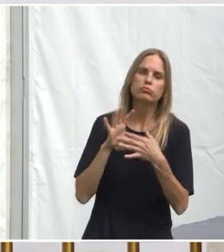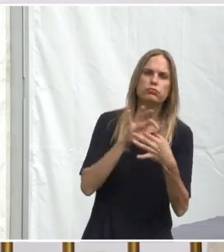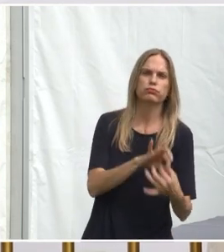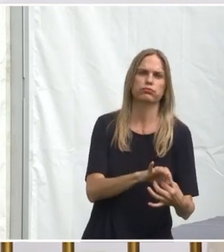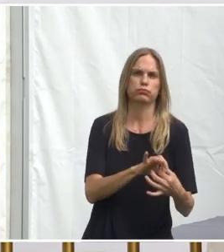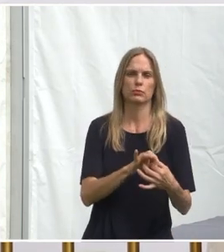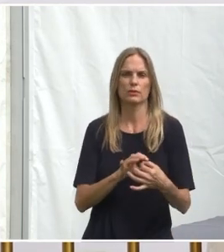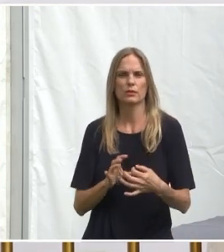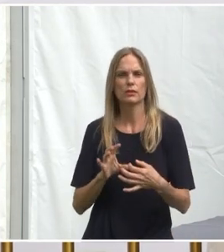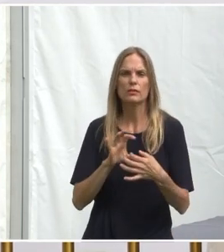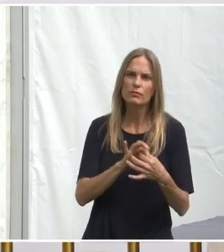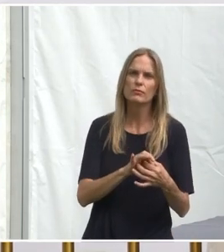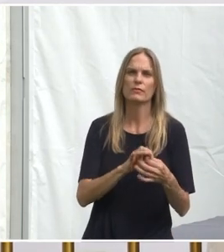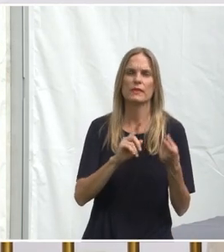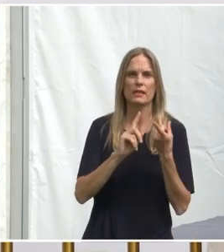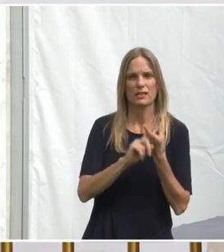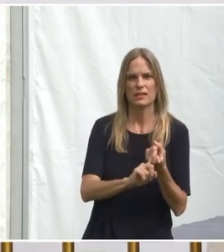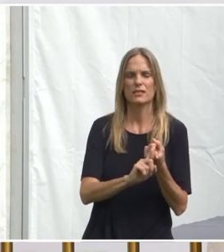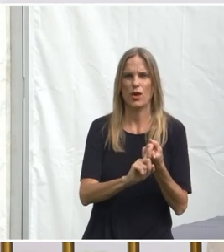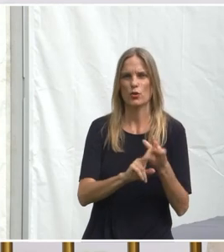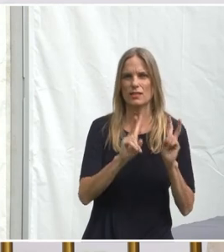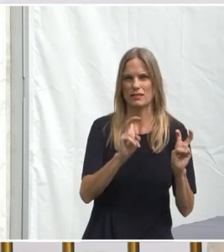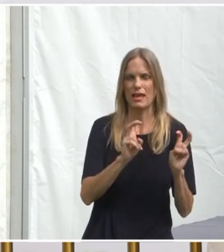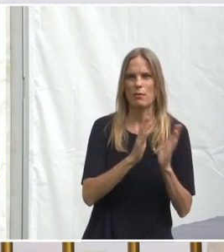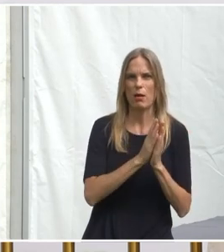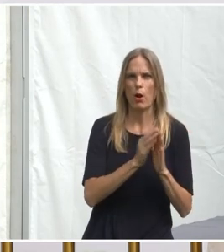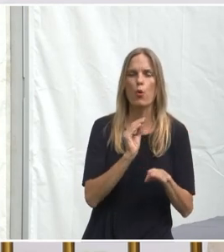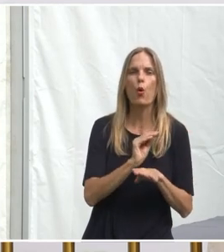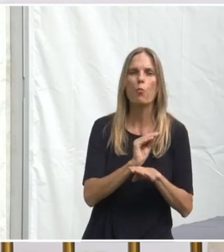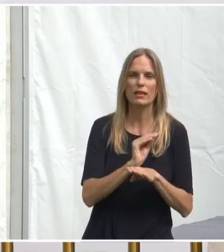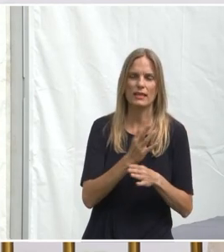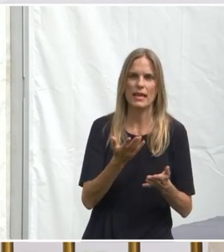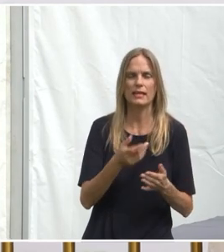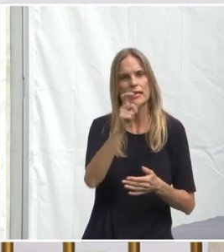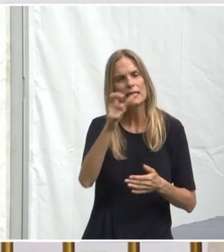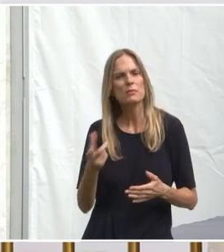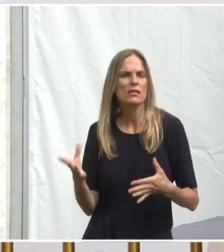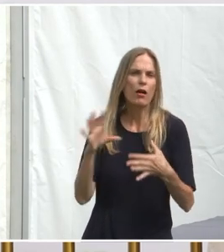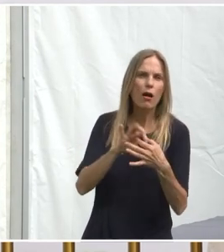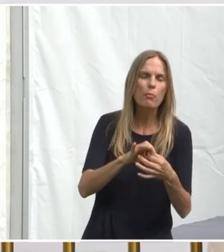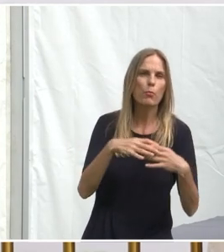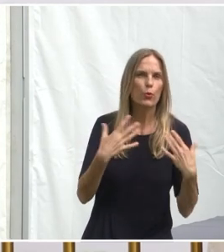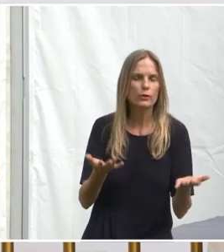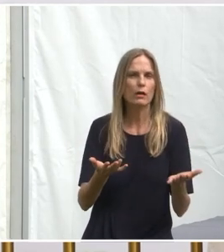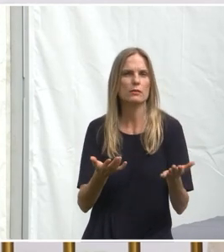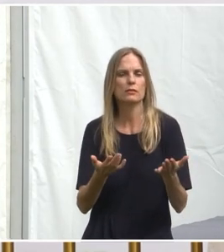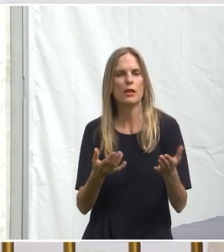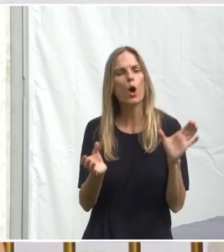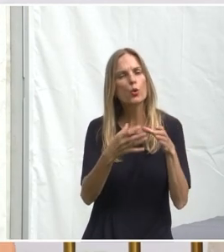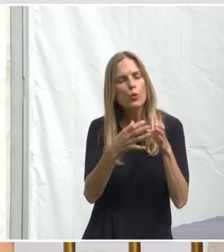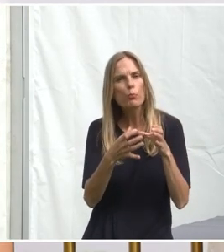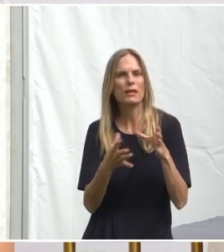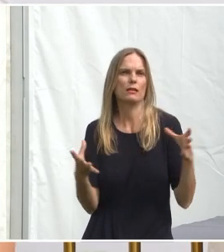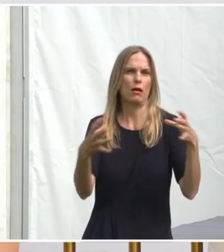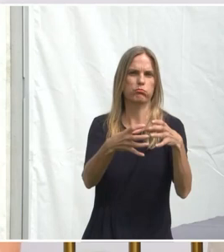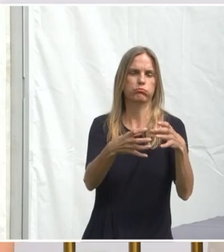and we discussed that this really like diversification is going on because people bond and mm-hmm. and form groups in different